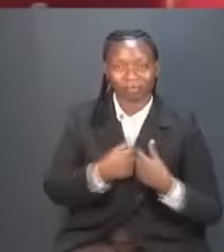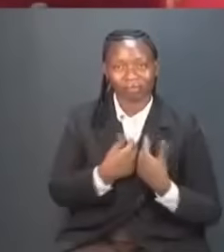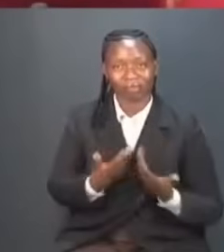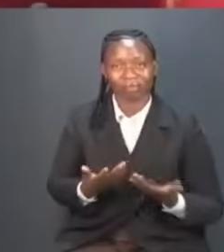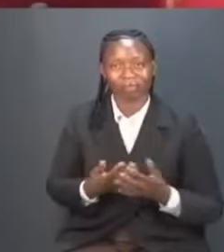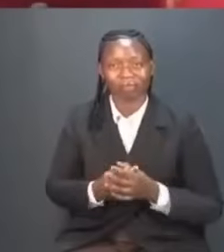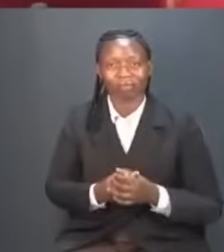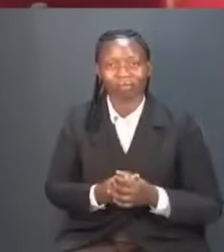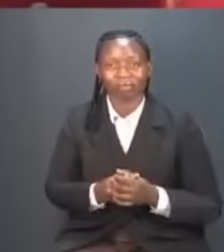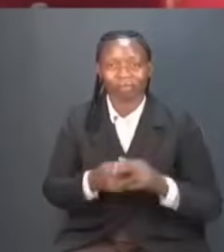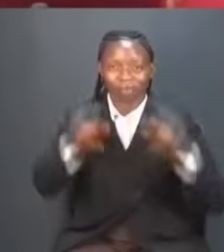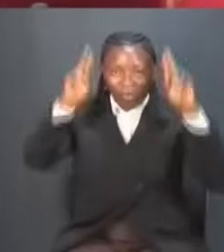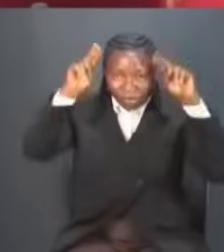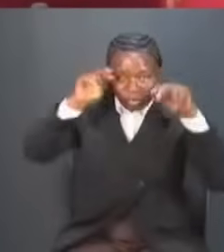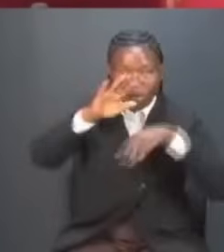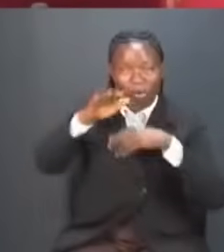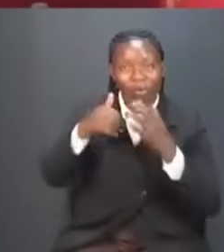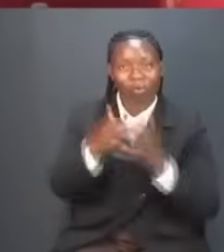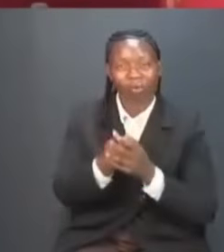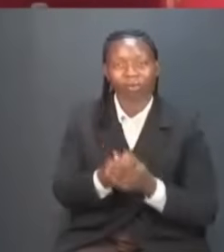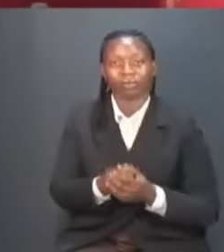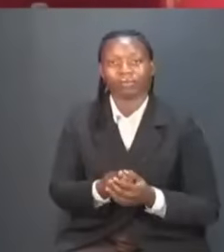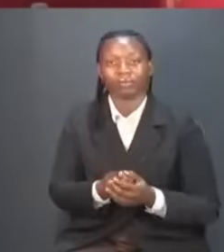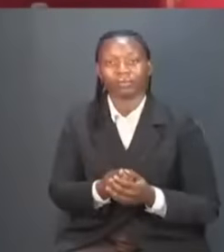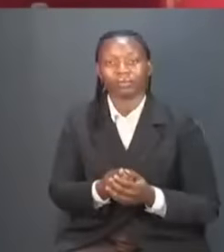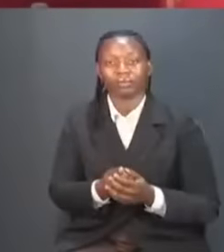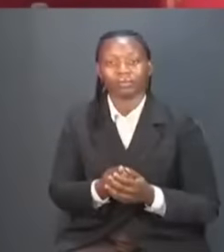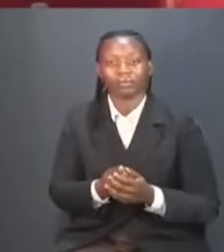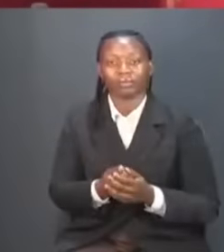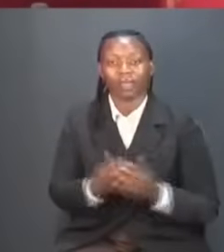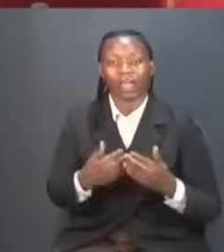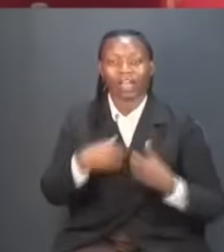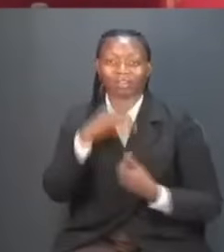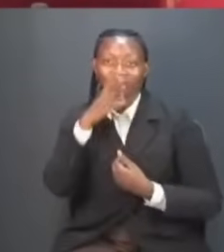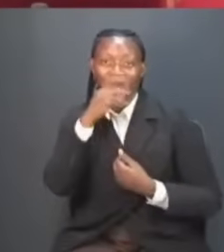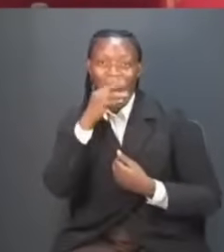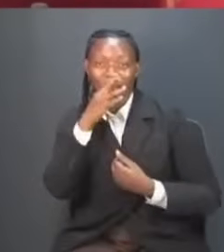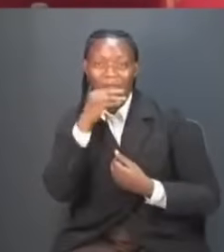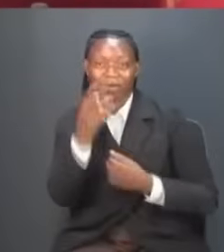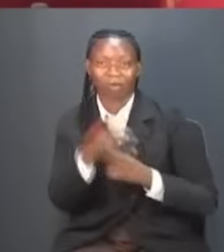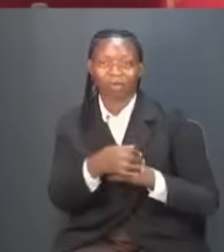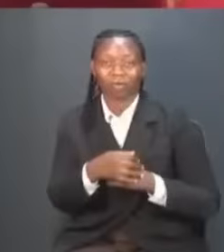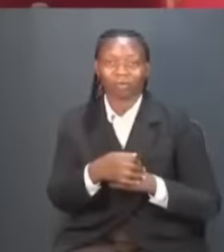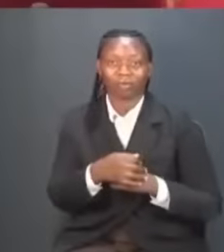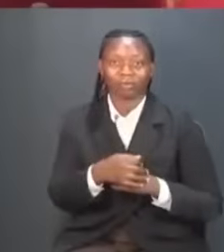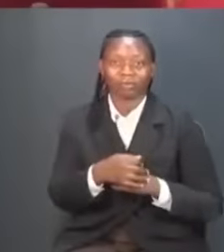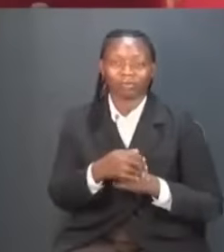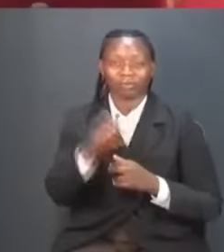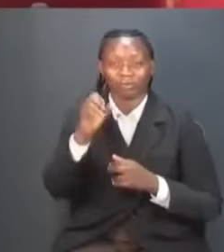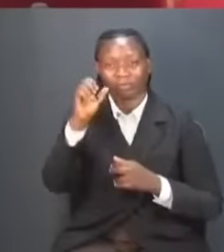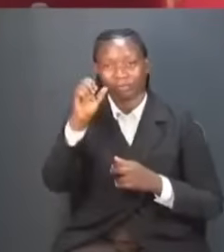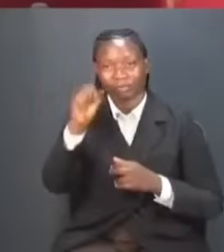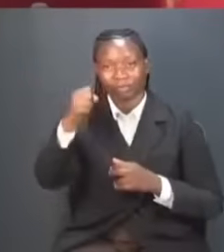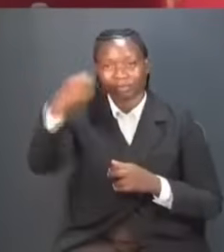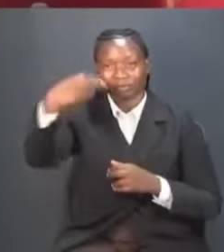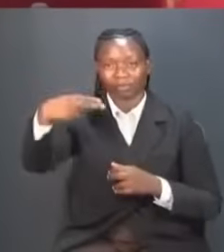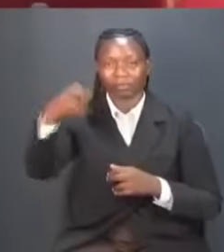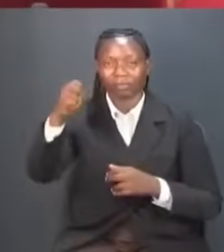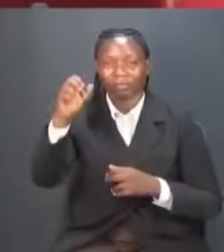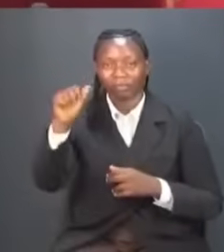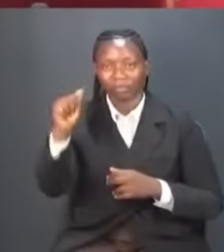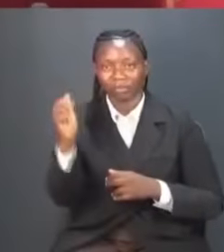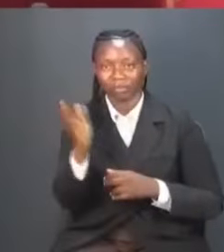and goats, pigs. And then tree crops, we are looking at mango, shea, cashew, coconut, oil palm,